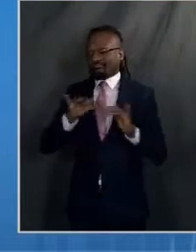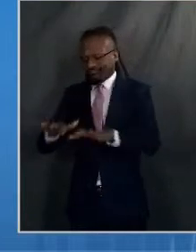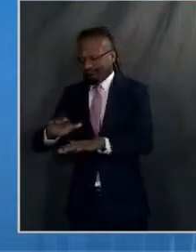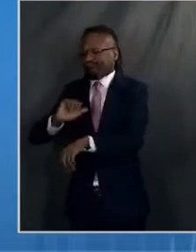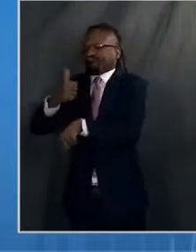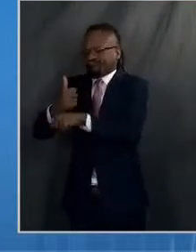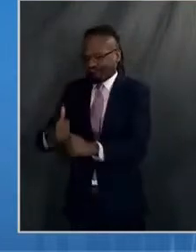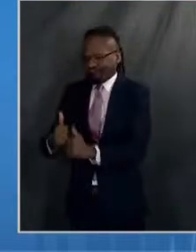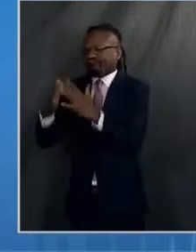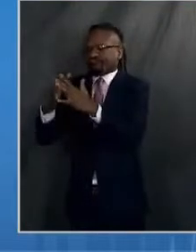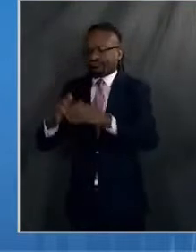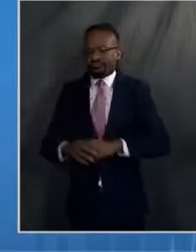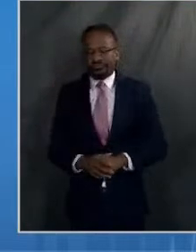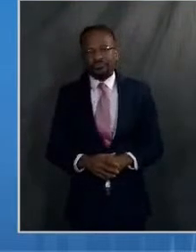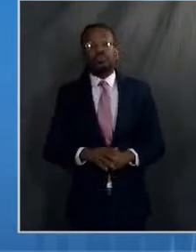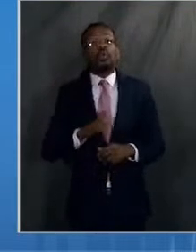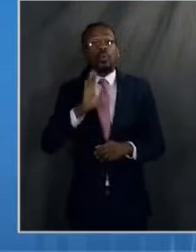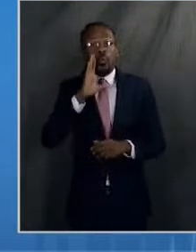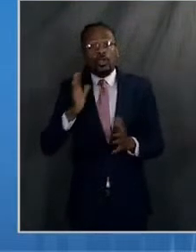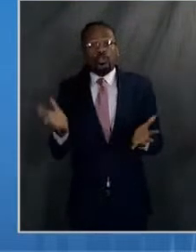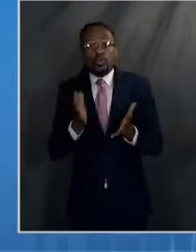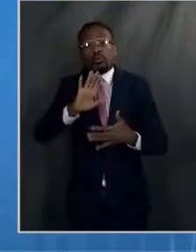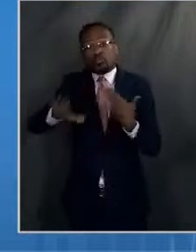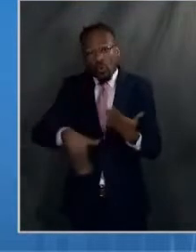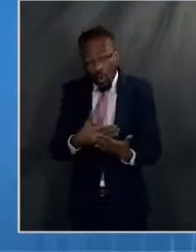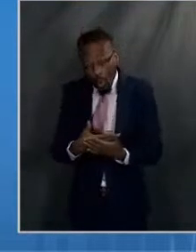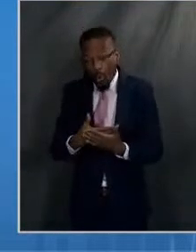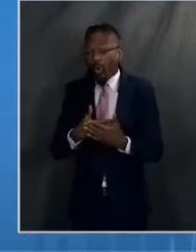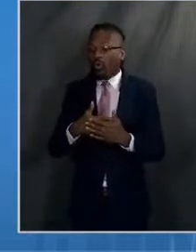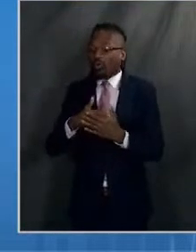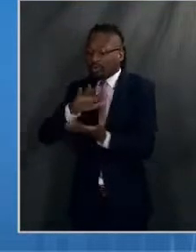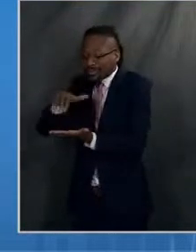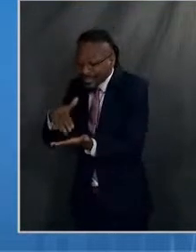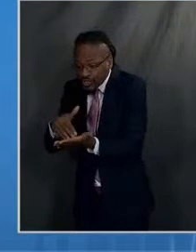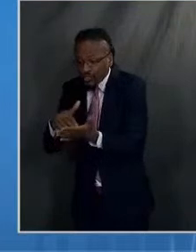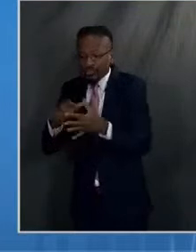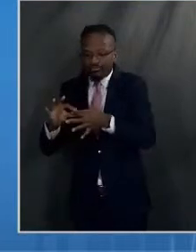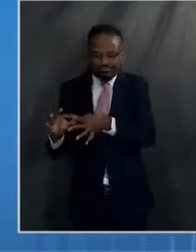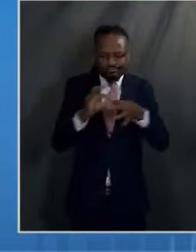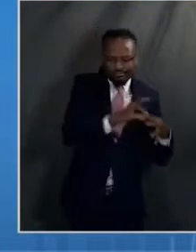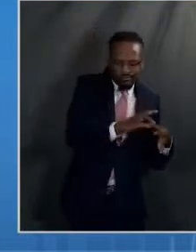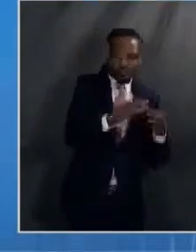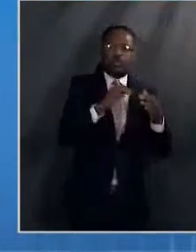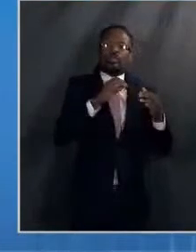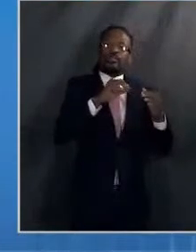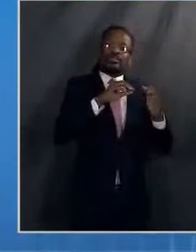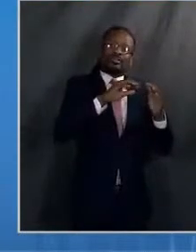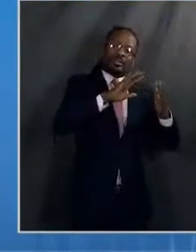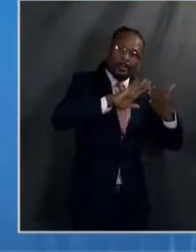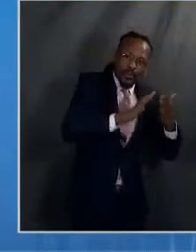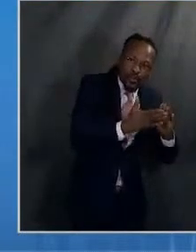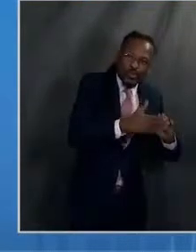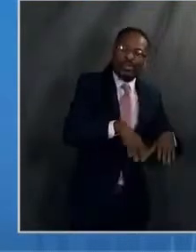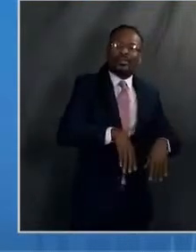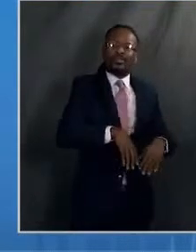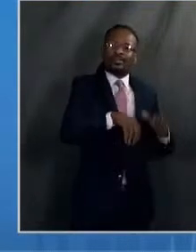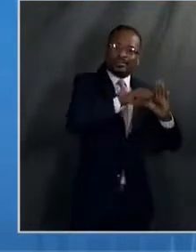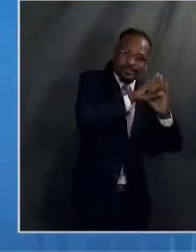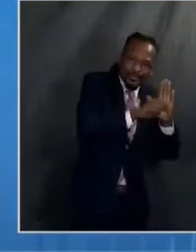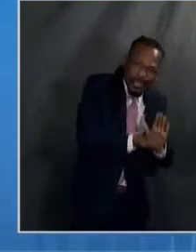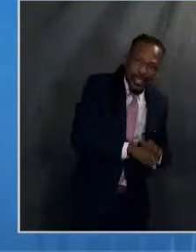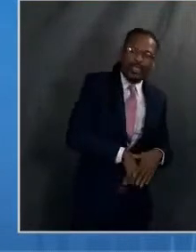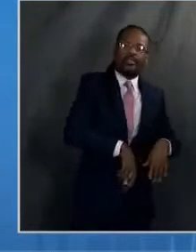encourage all vaccination centers to collaborate with community-based organizations and others who can help communities with the greatest need.